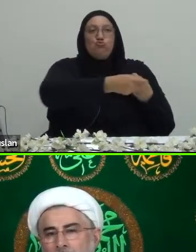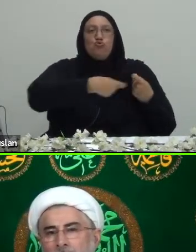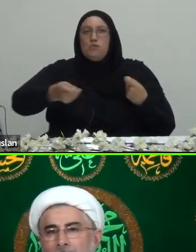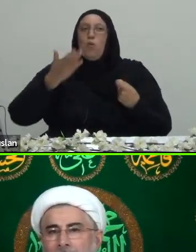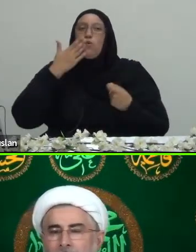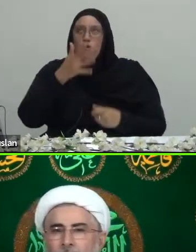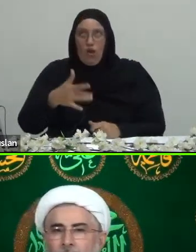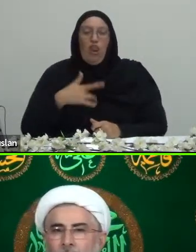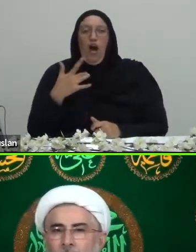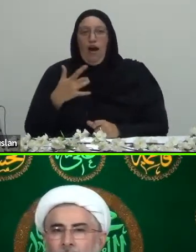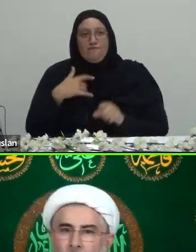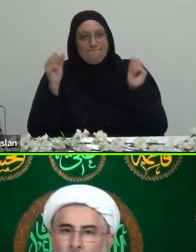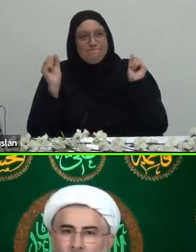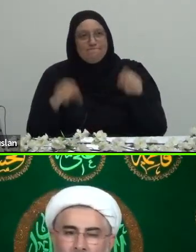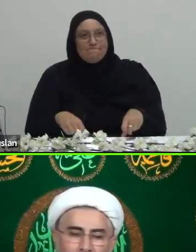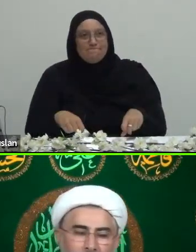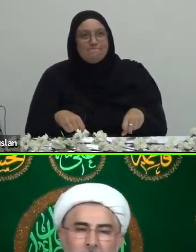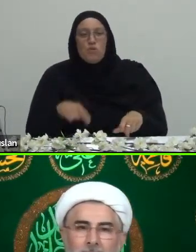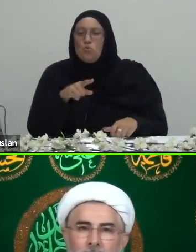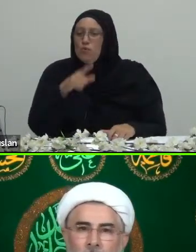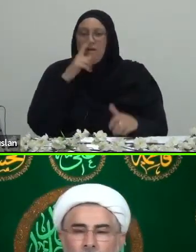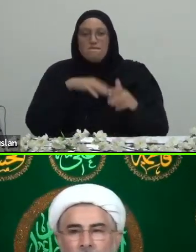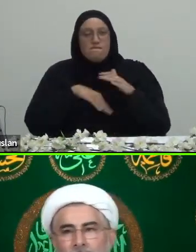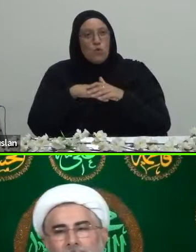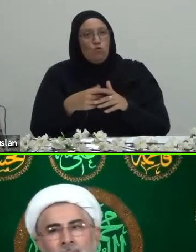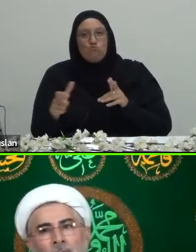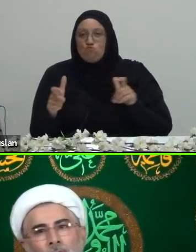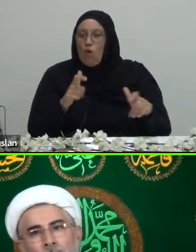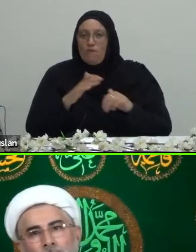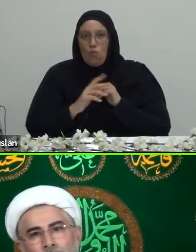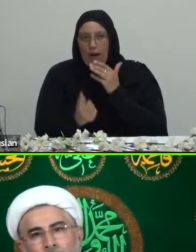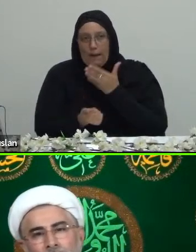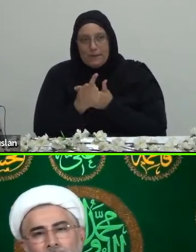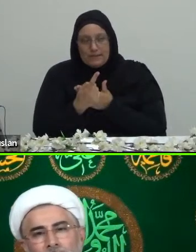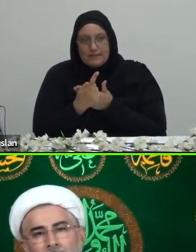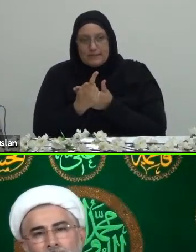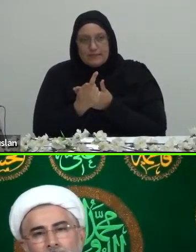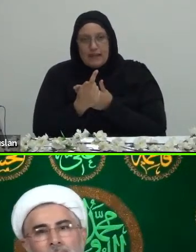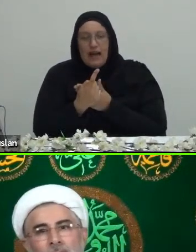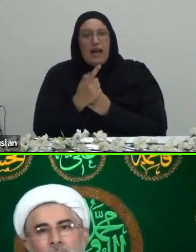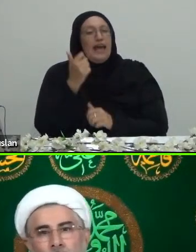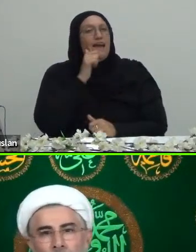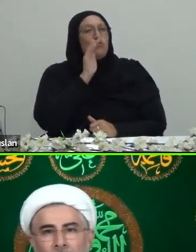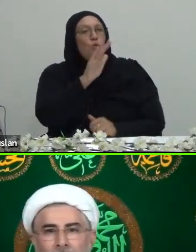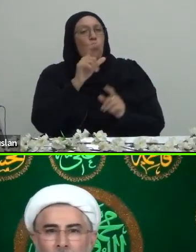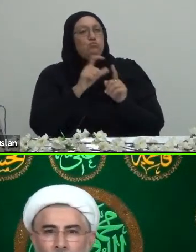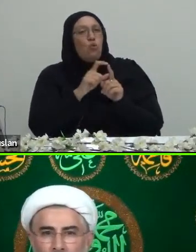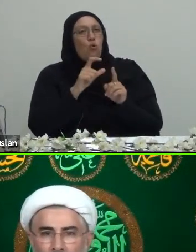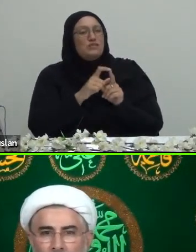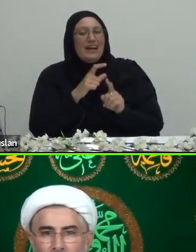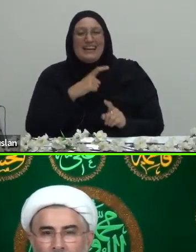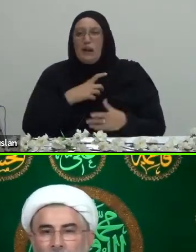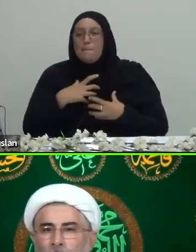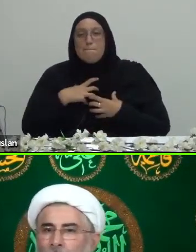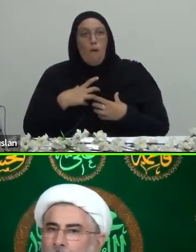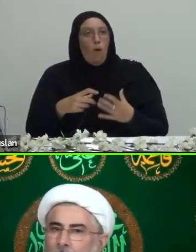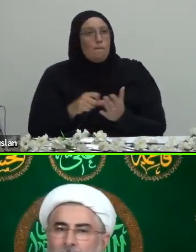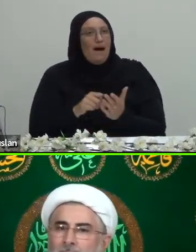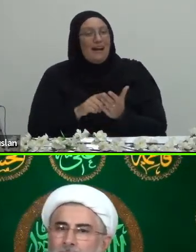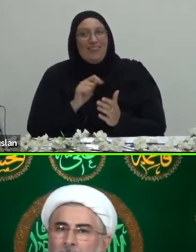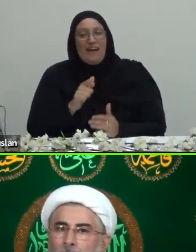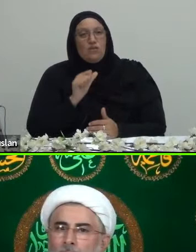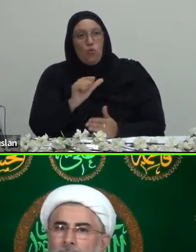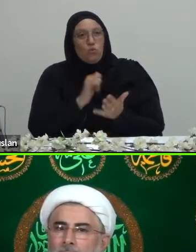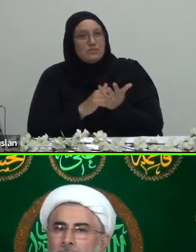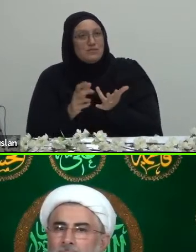safe side. And if you distribute it, let's say it's a situation that your daughter, she needs more than your son, but you